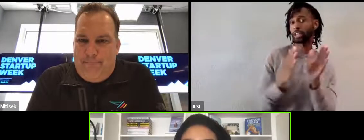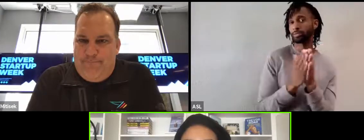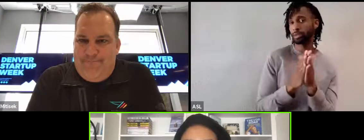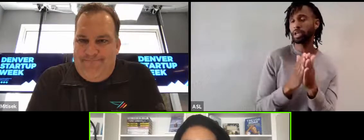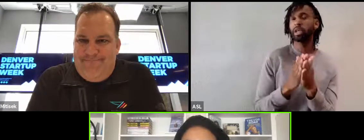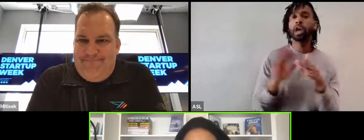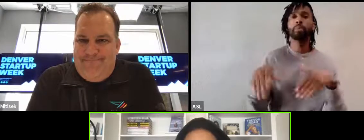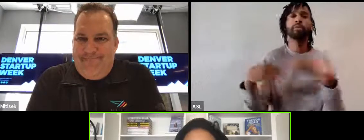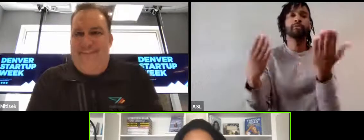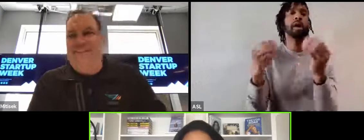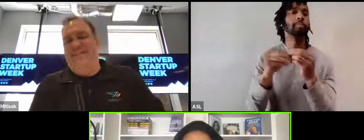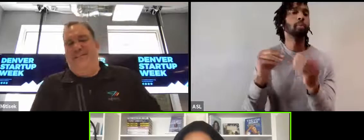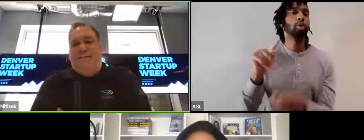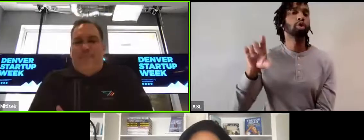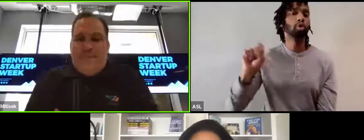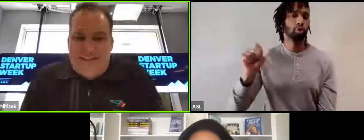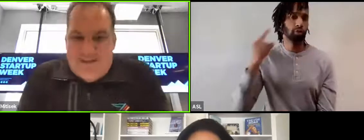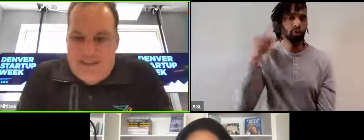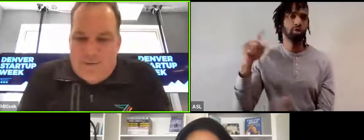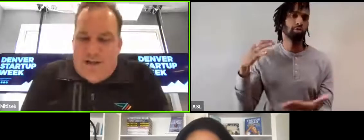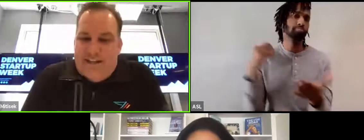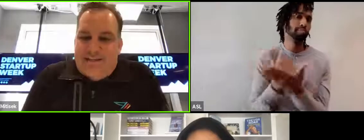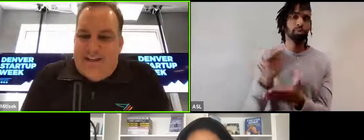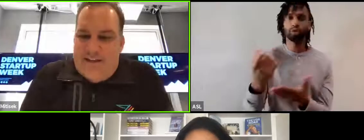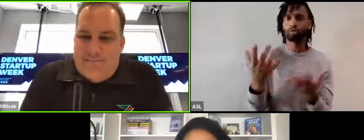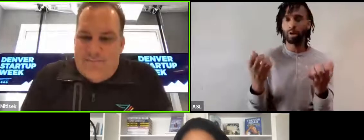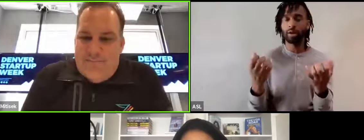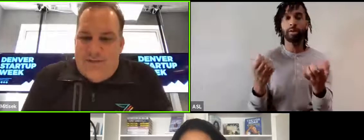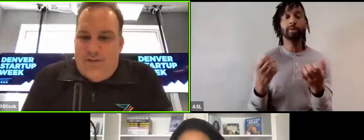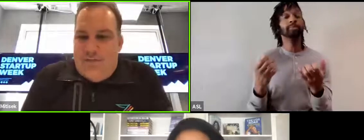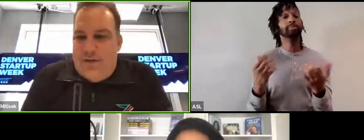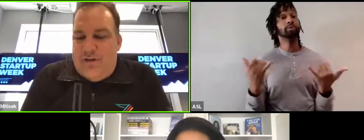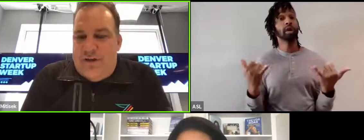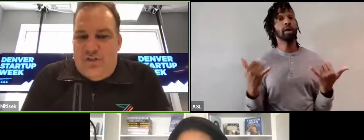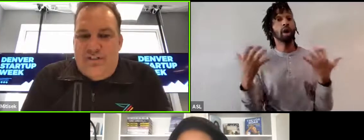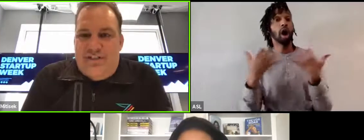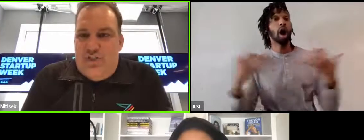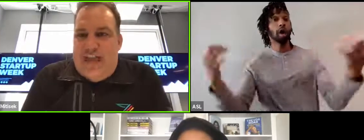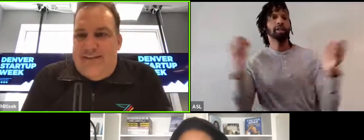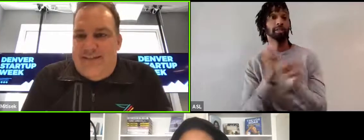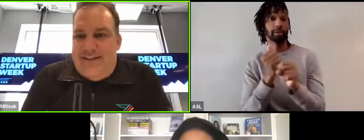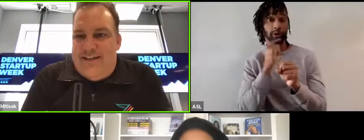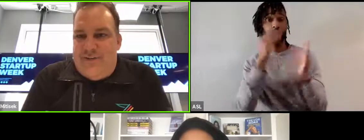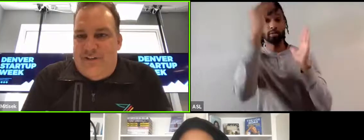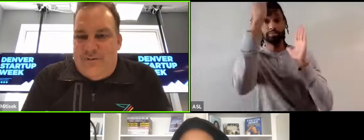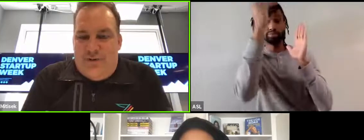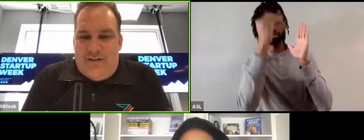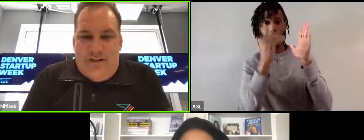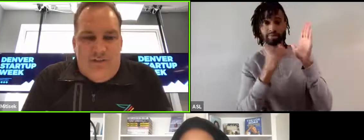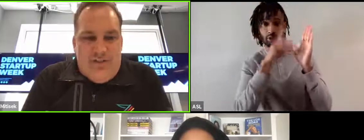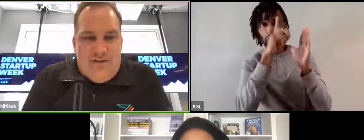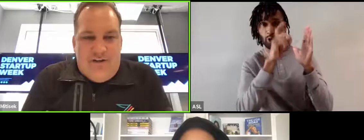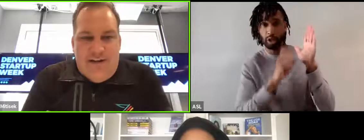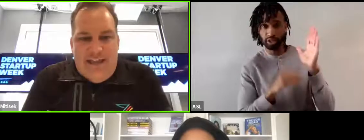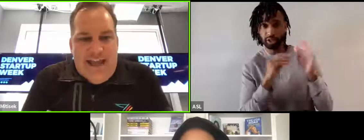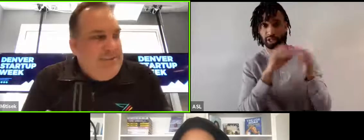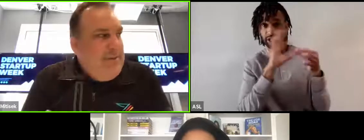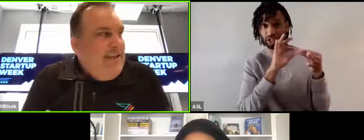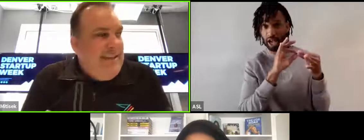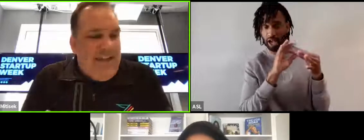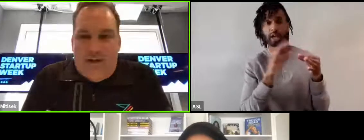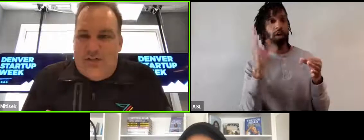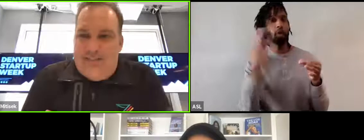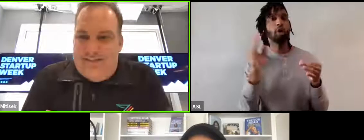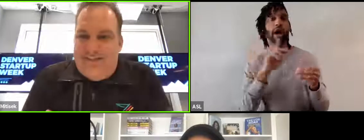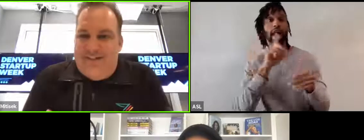tools to do so. Oh, that's incredible. Well, audience, make sure you put your questions in chat. We're gonna go to your Ask